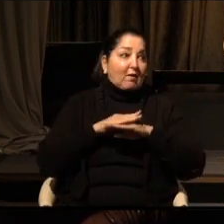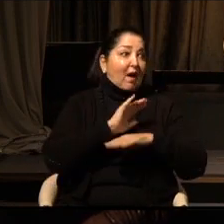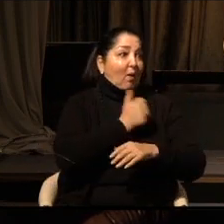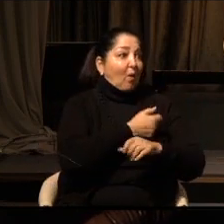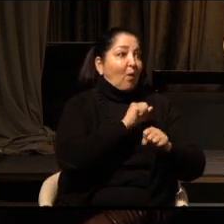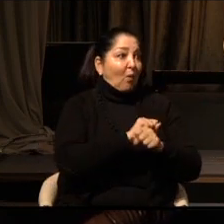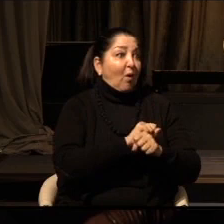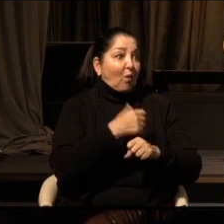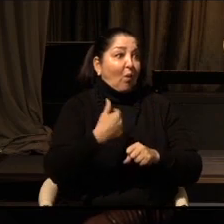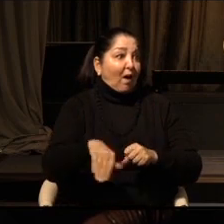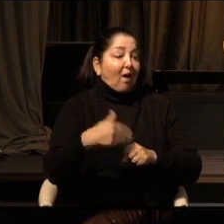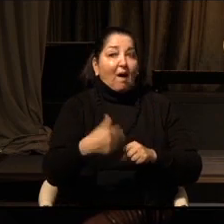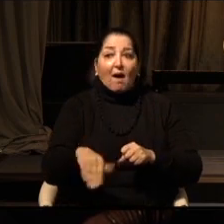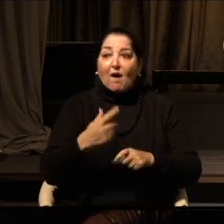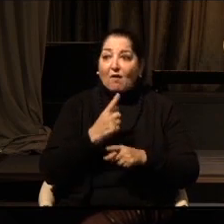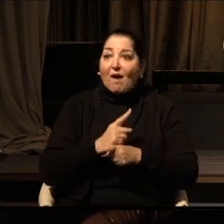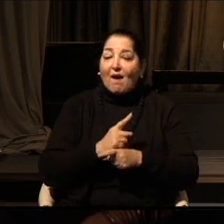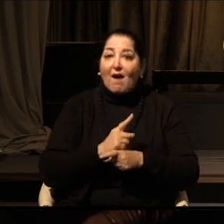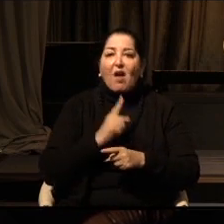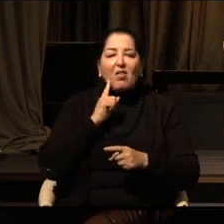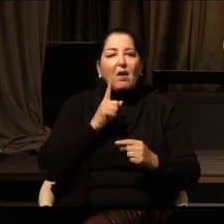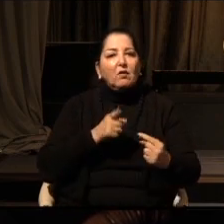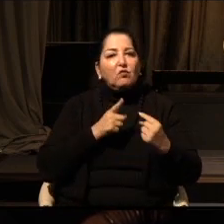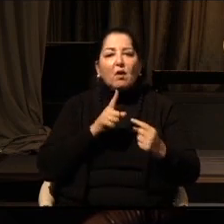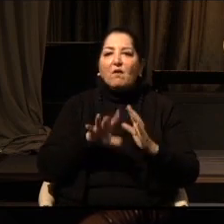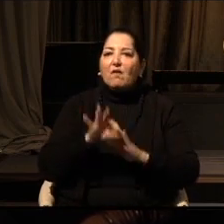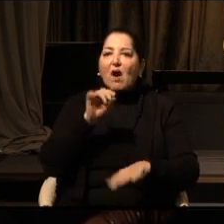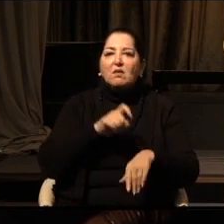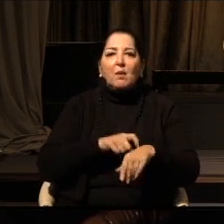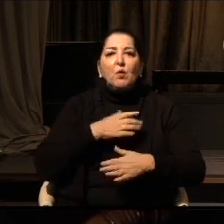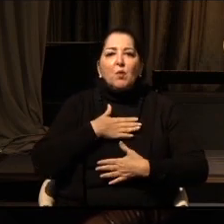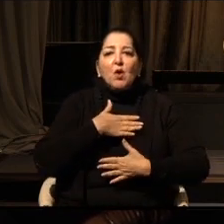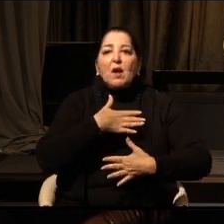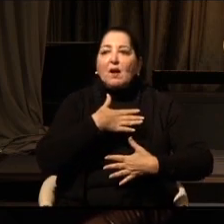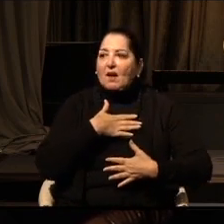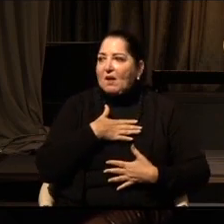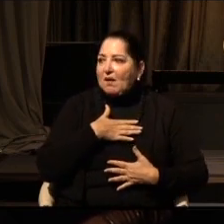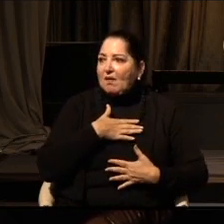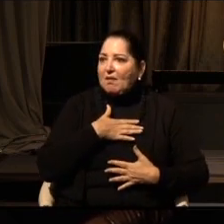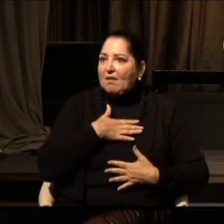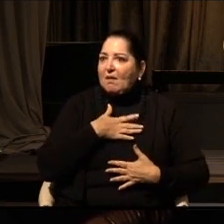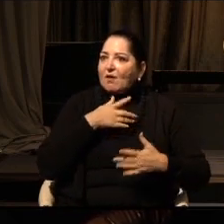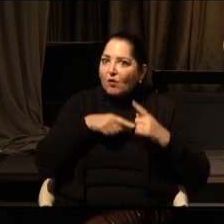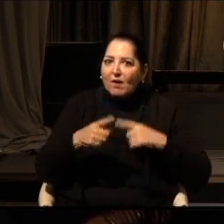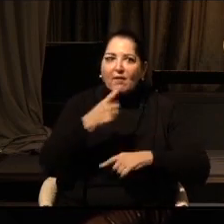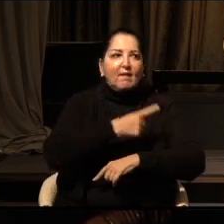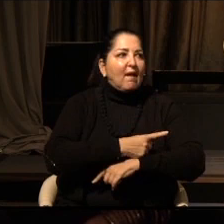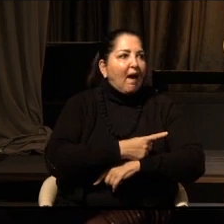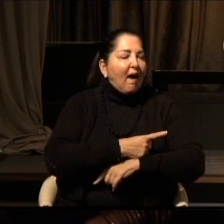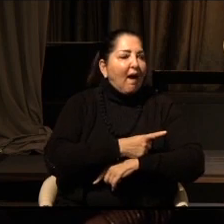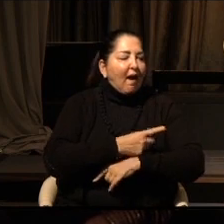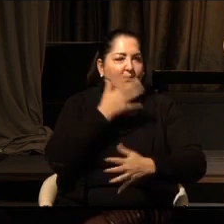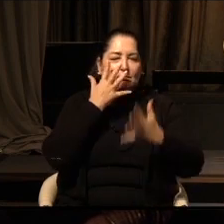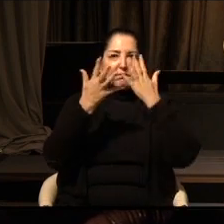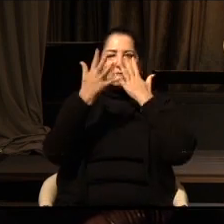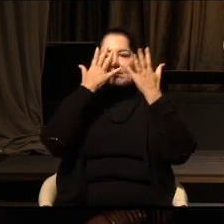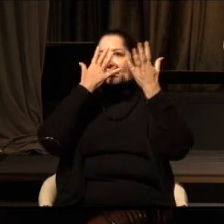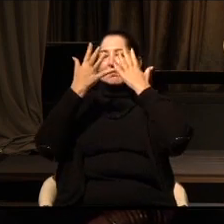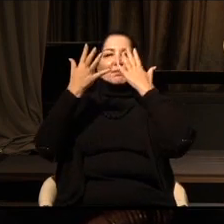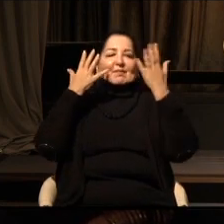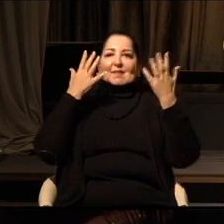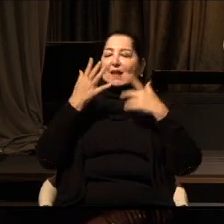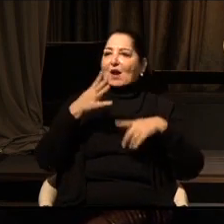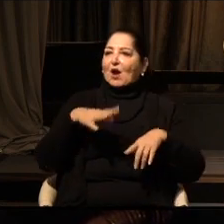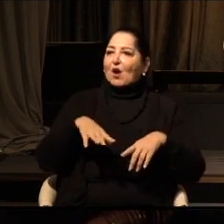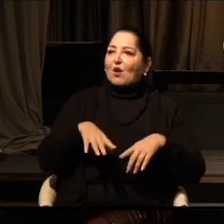It is a struggle to find the time to breathe in our day, the time to acknowledge each other, to see each other, to actually